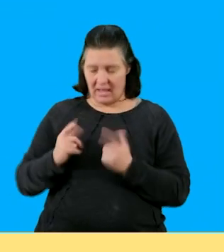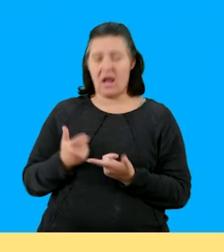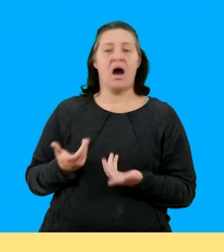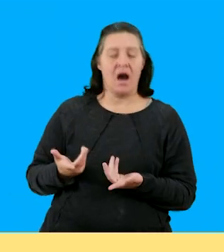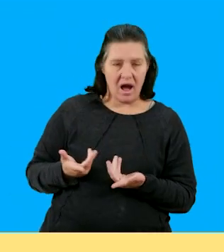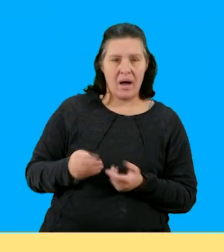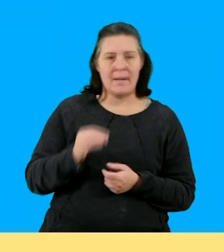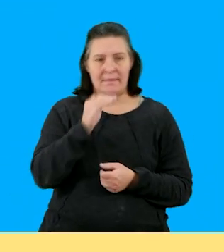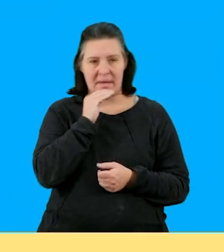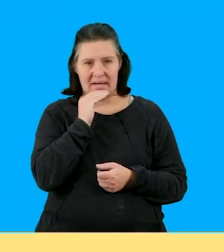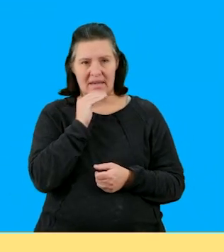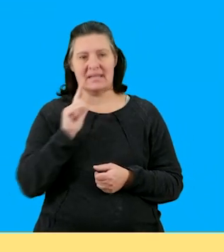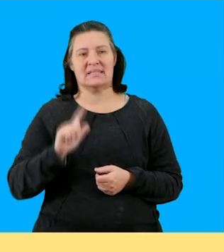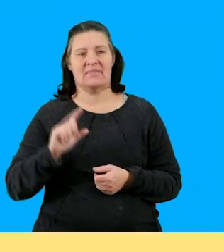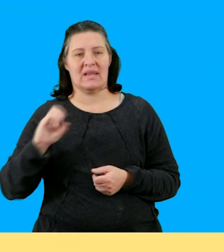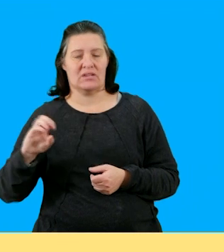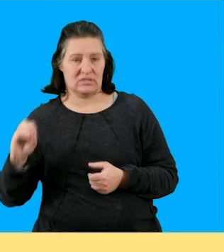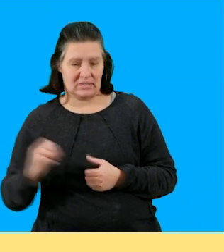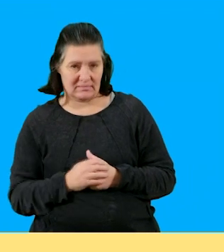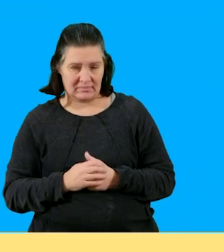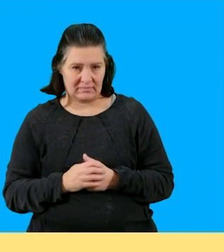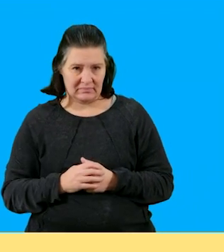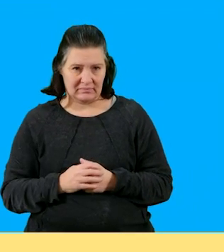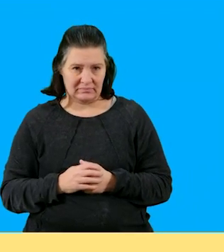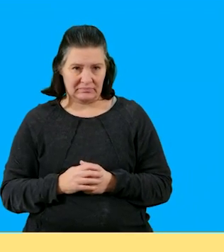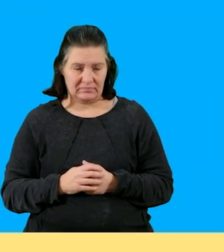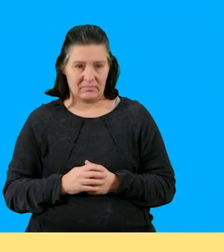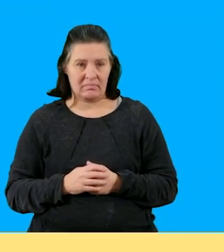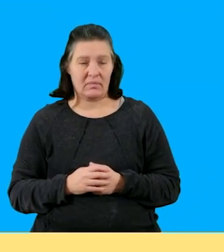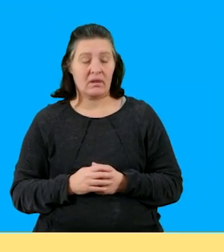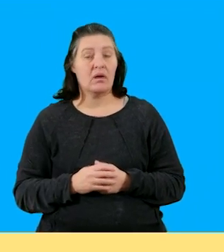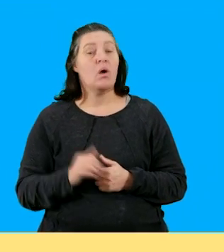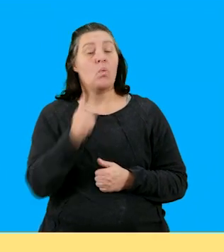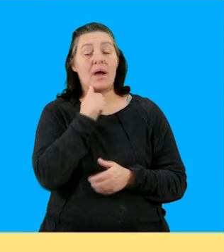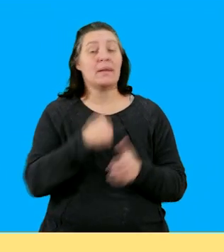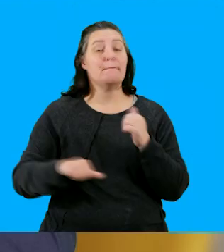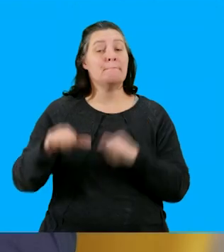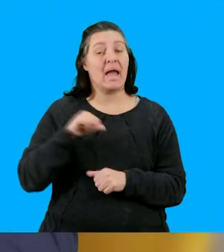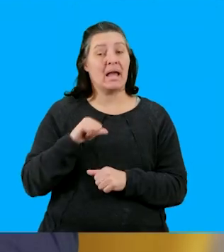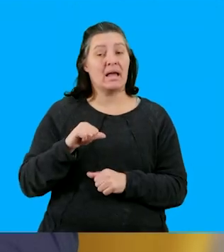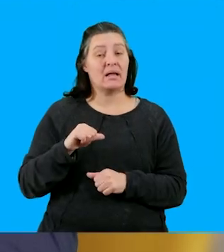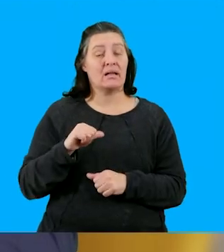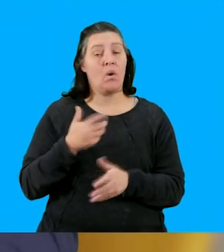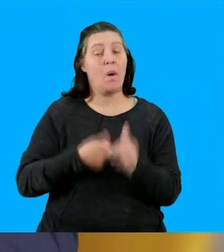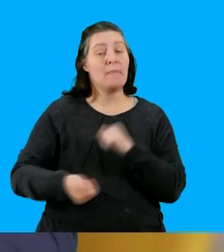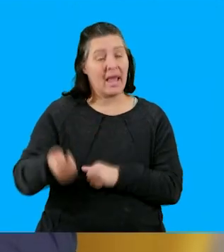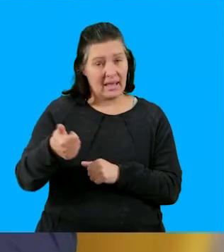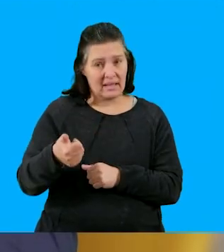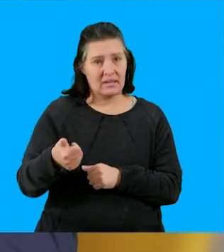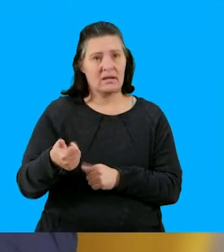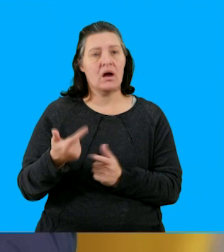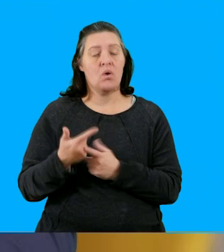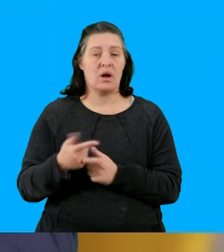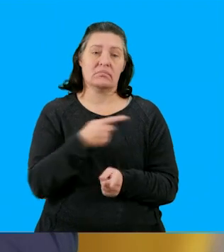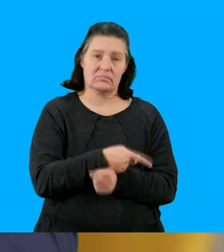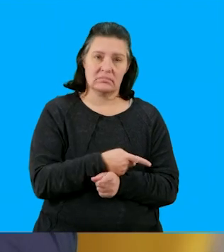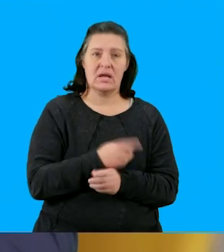balance is. We have already defined trading stock surplus when we said this is